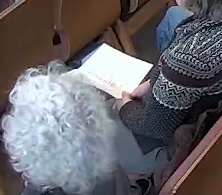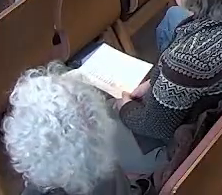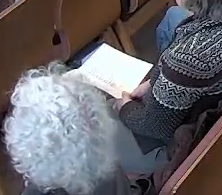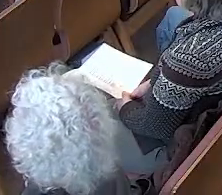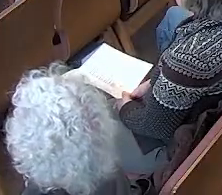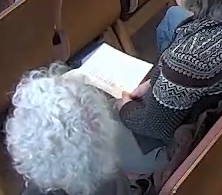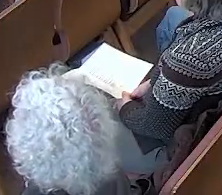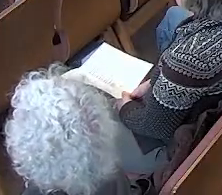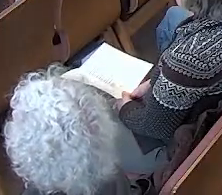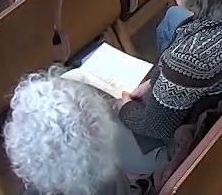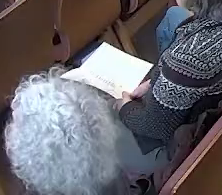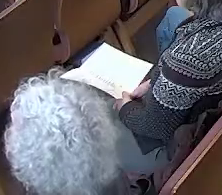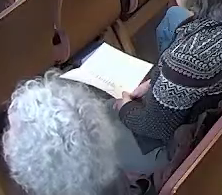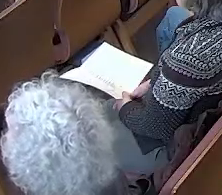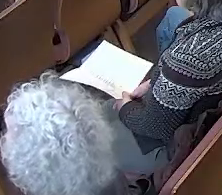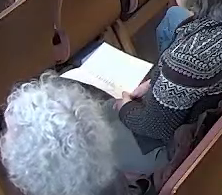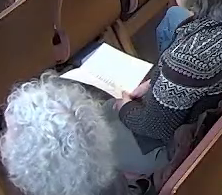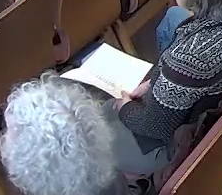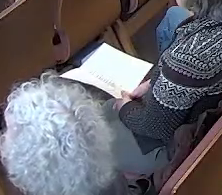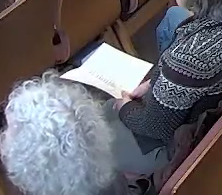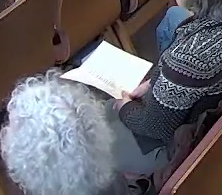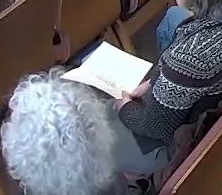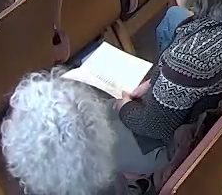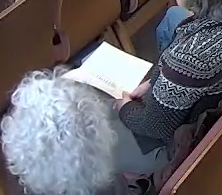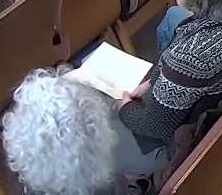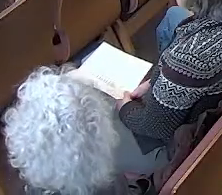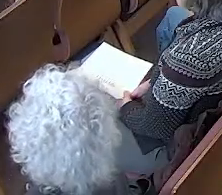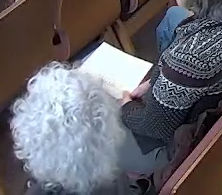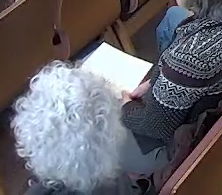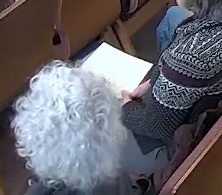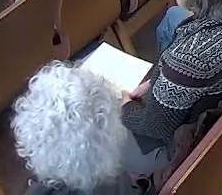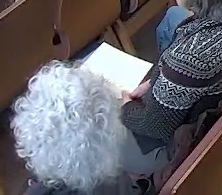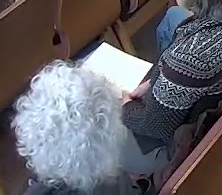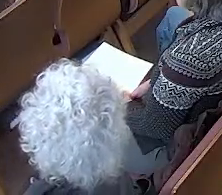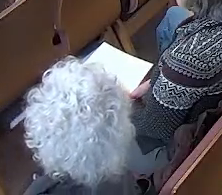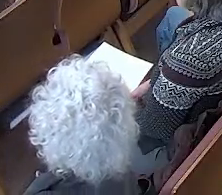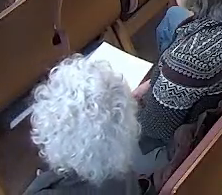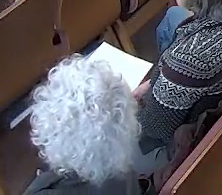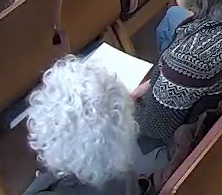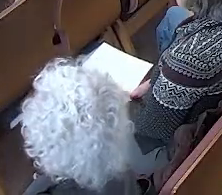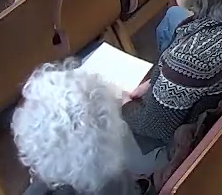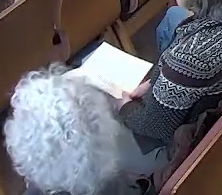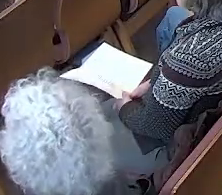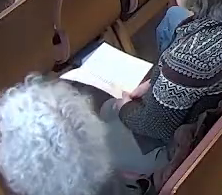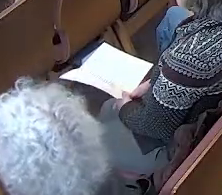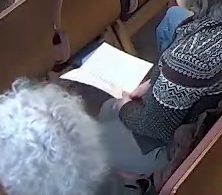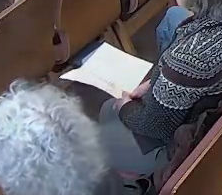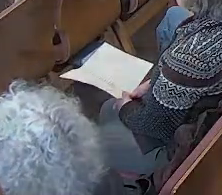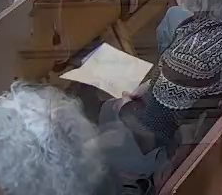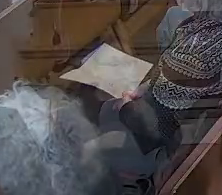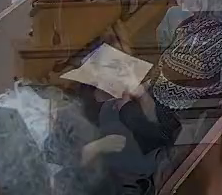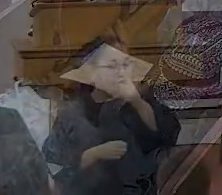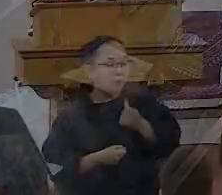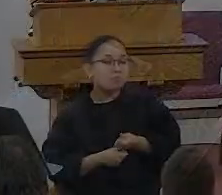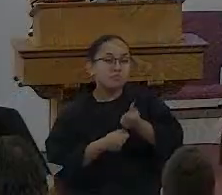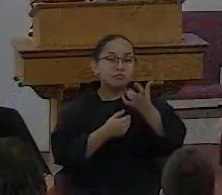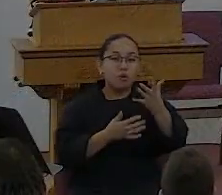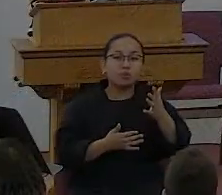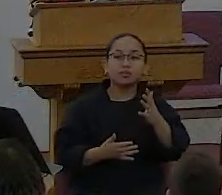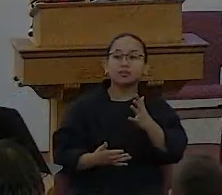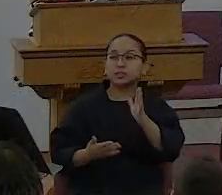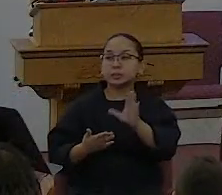Bridget, patroness of the healers, of poets and bards, of magicians, protector of the